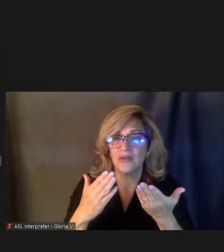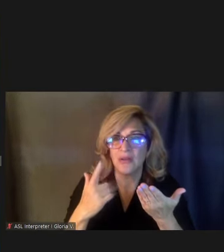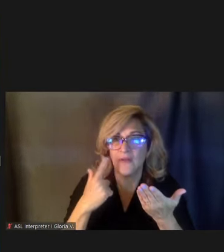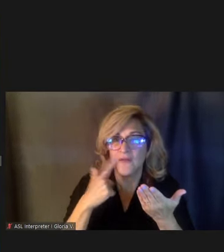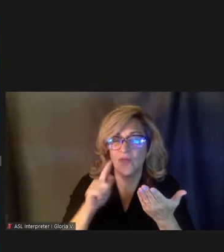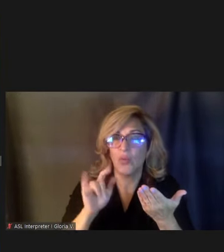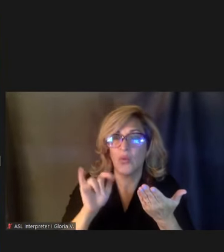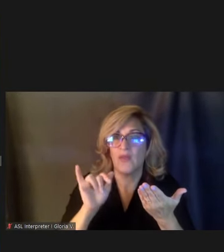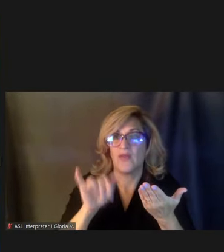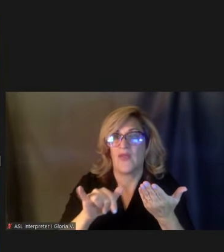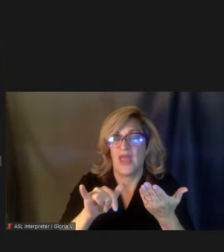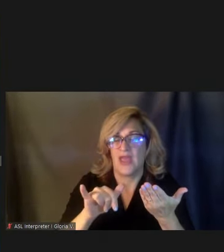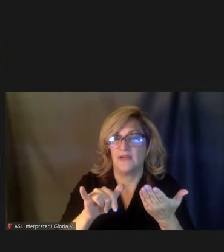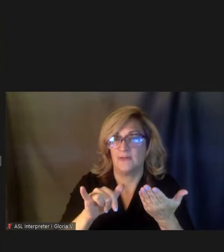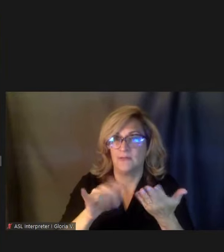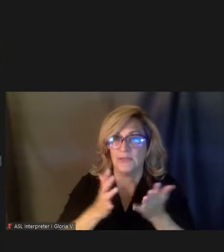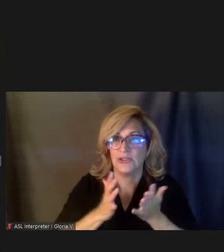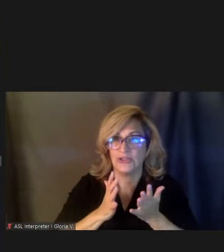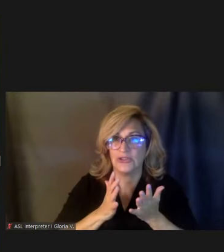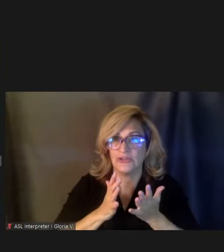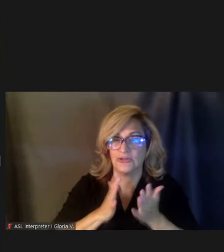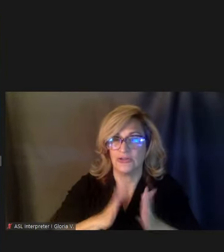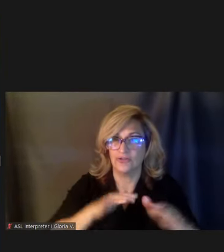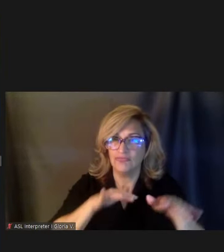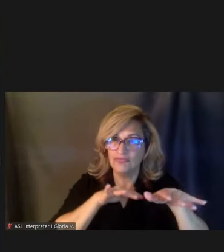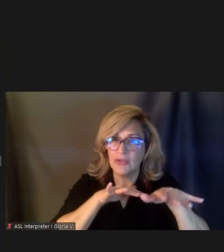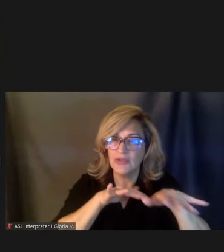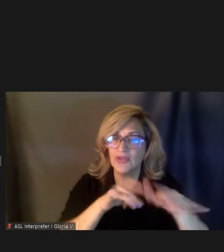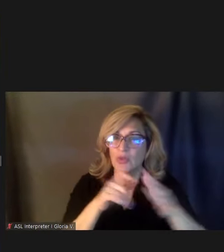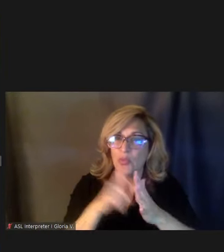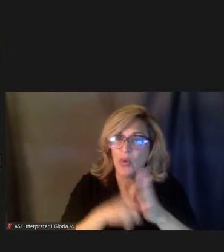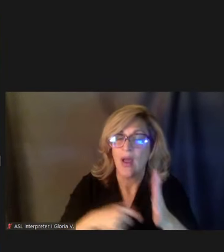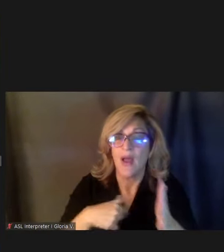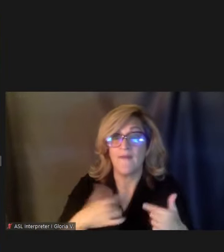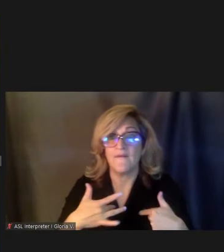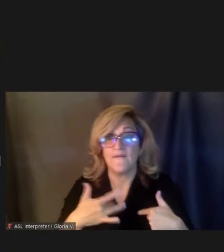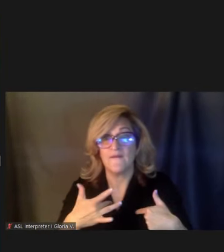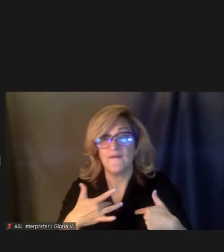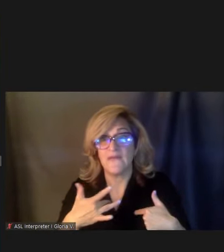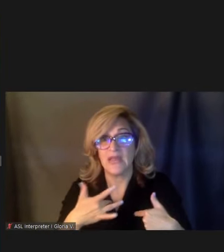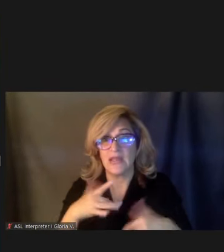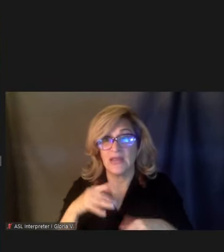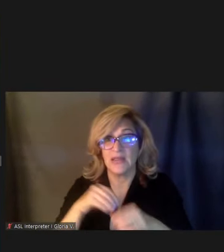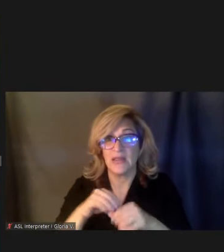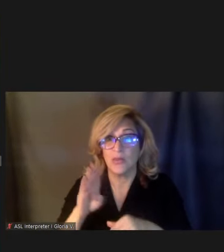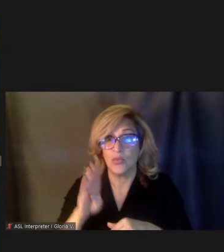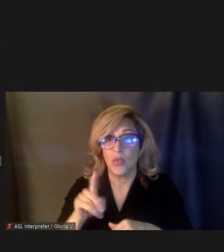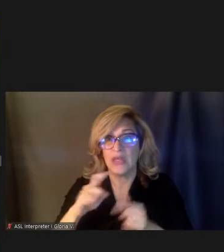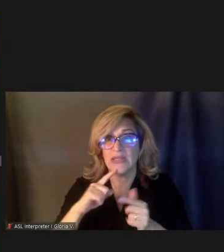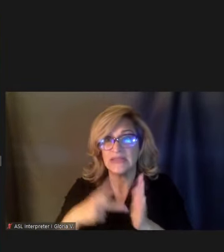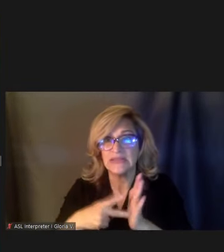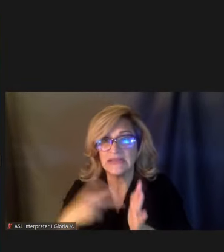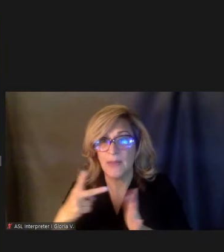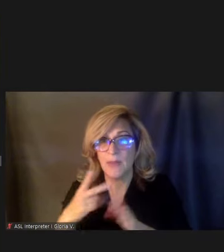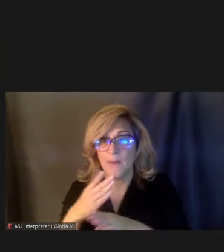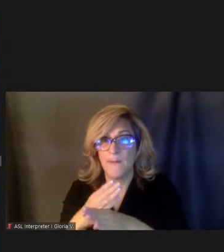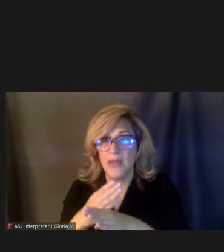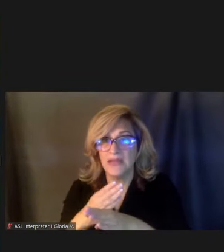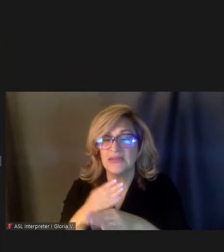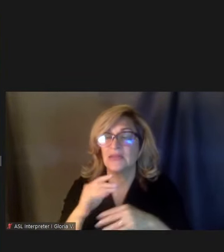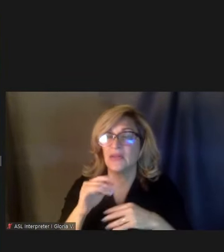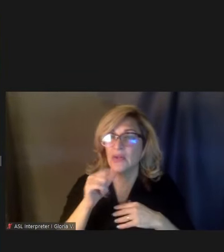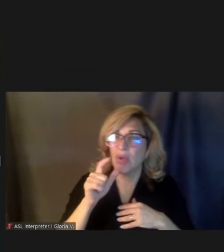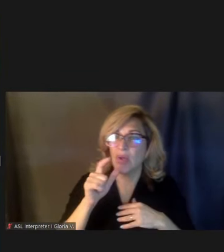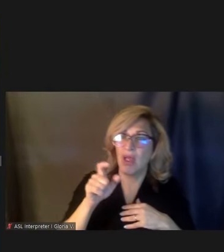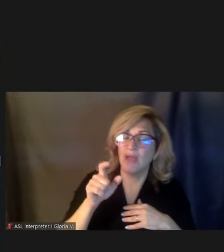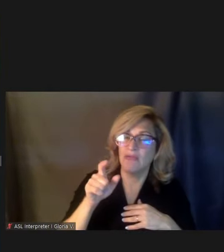congestion pricing. I feel that in Brooklyn, we need double busing, that they should not have to, they should